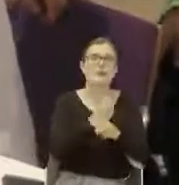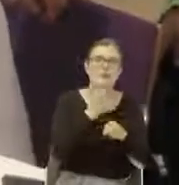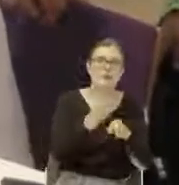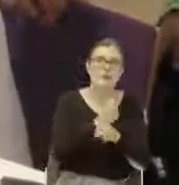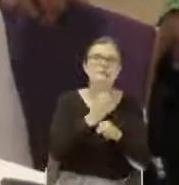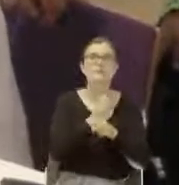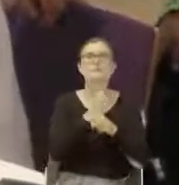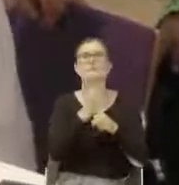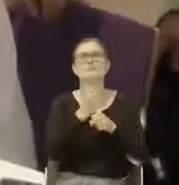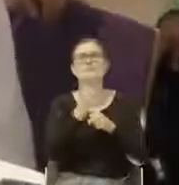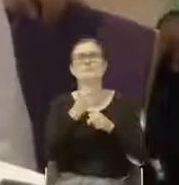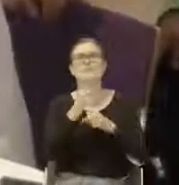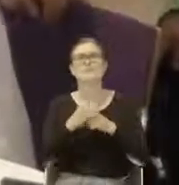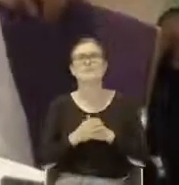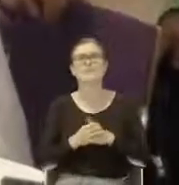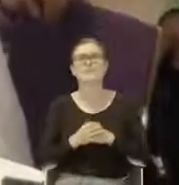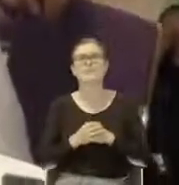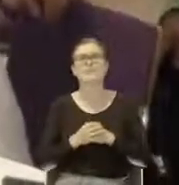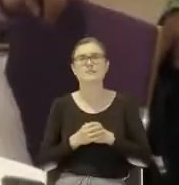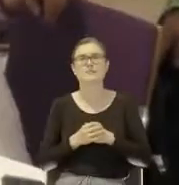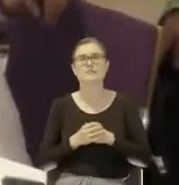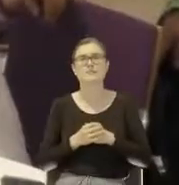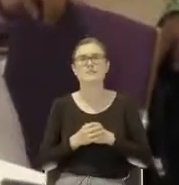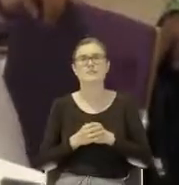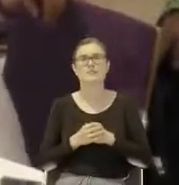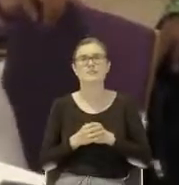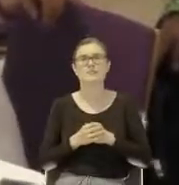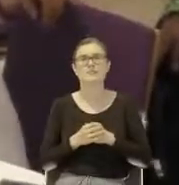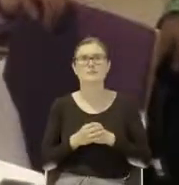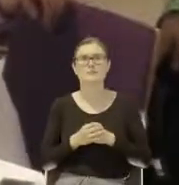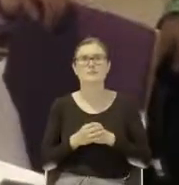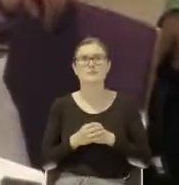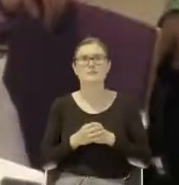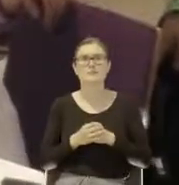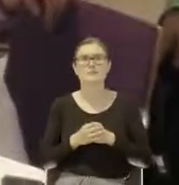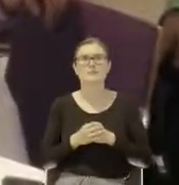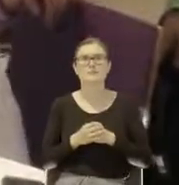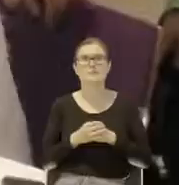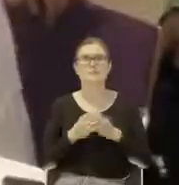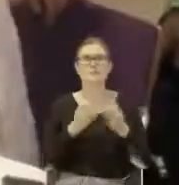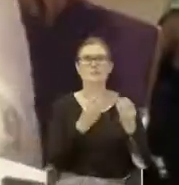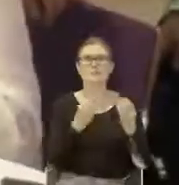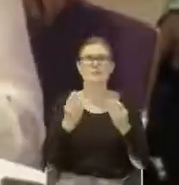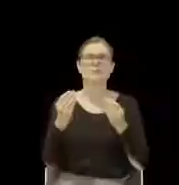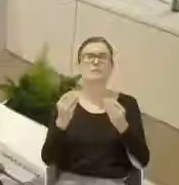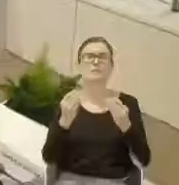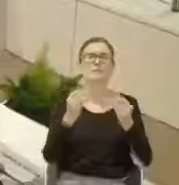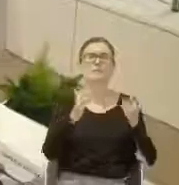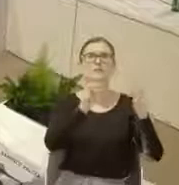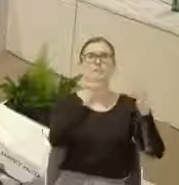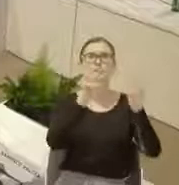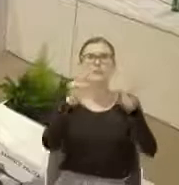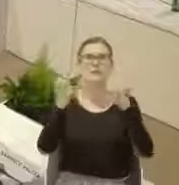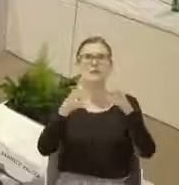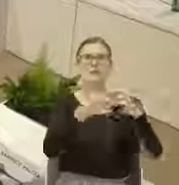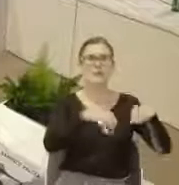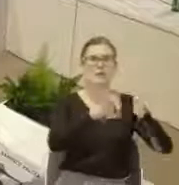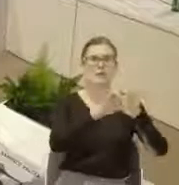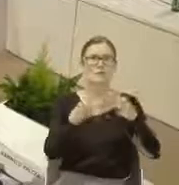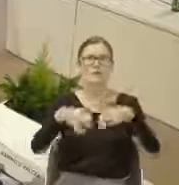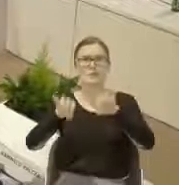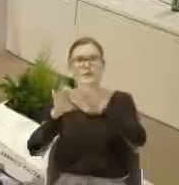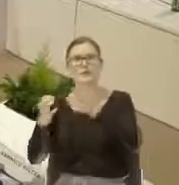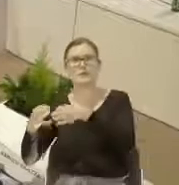there to come? And so I will not spoil it for you. Chris, you tell it. As usual, Emilia,